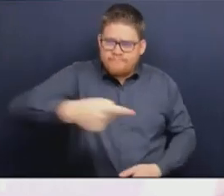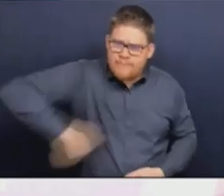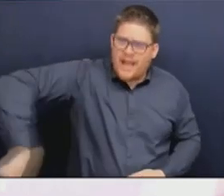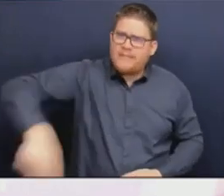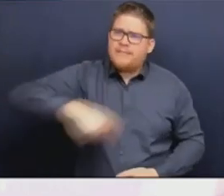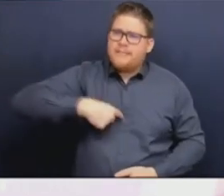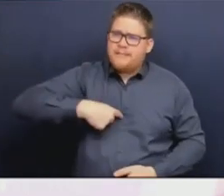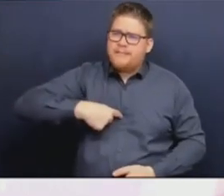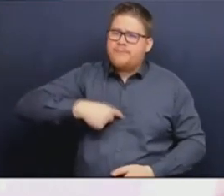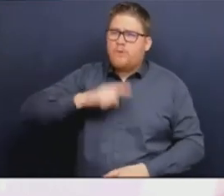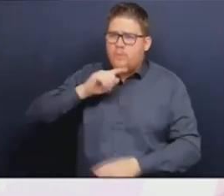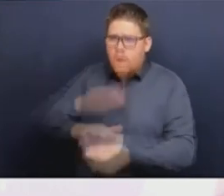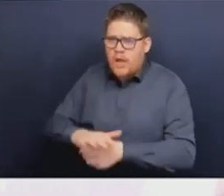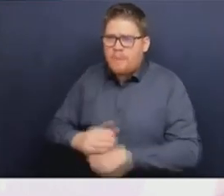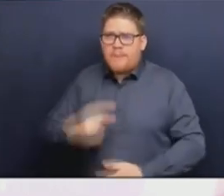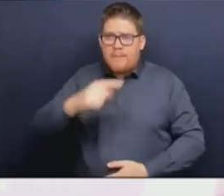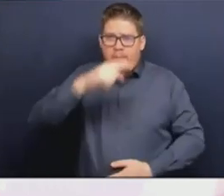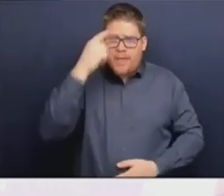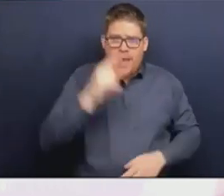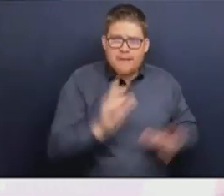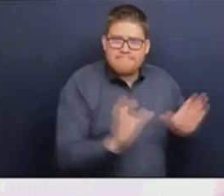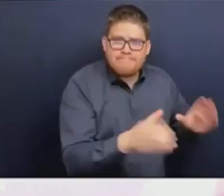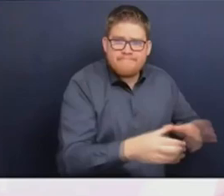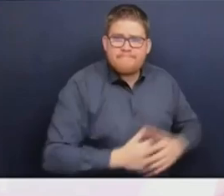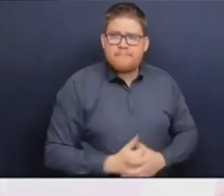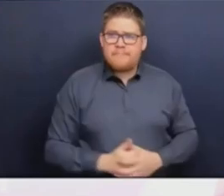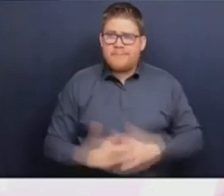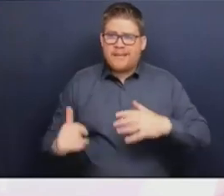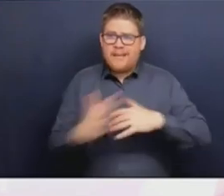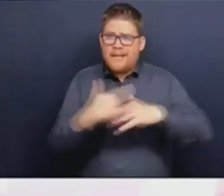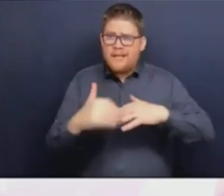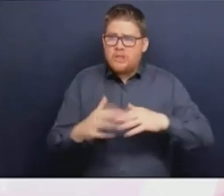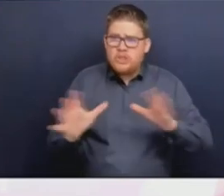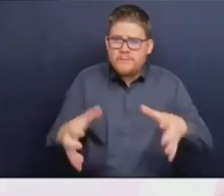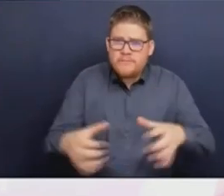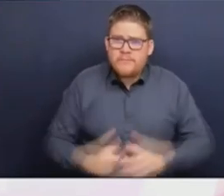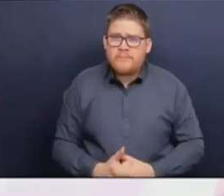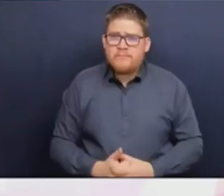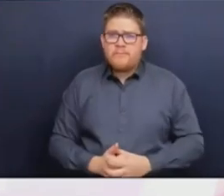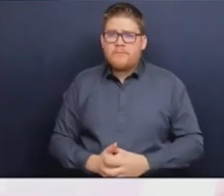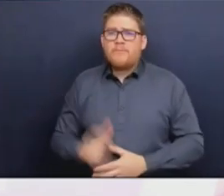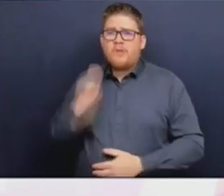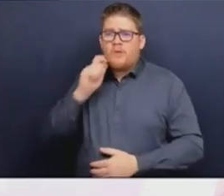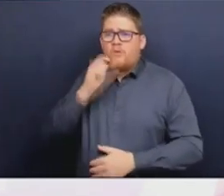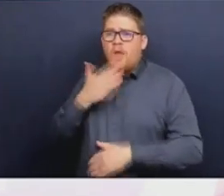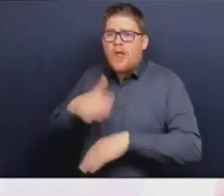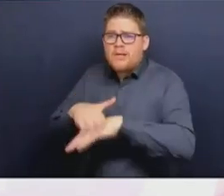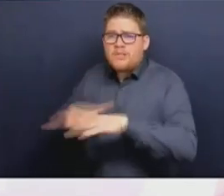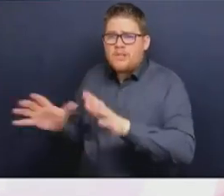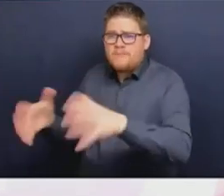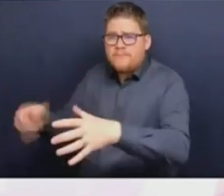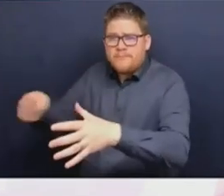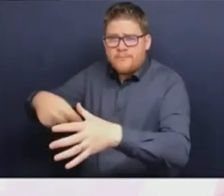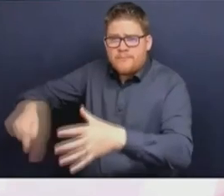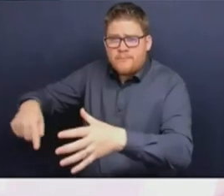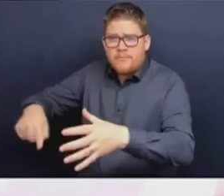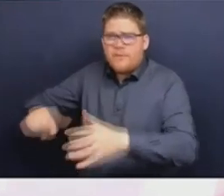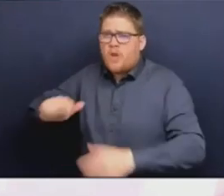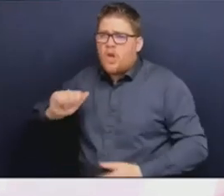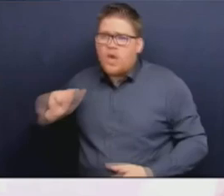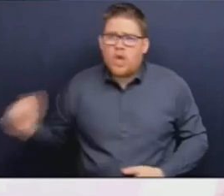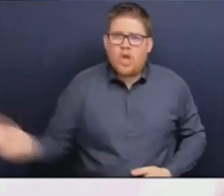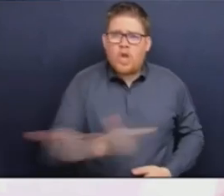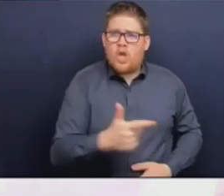Black, Indigenous, and racialized community, and in fact, all British Columbians, because that